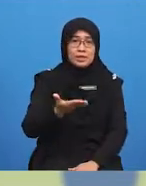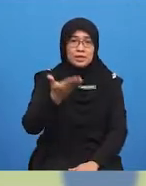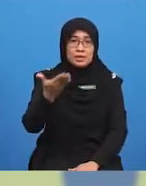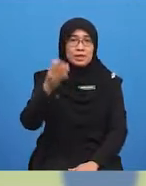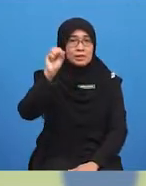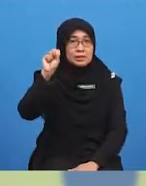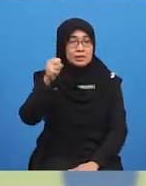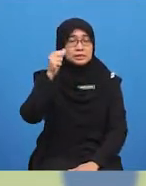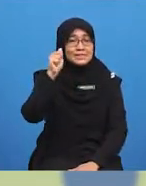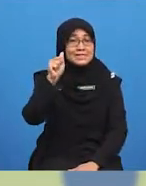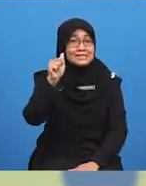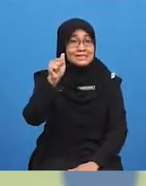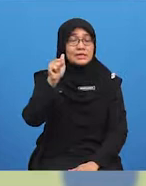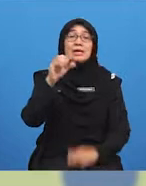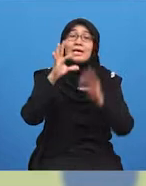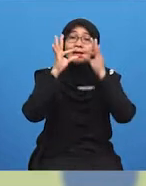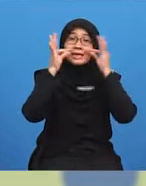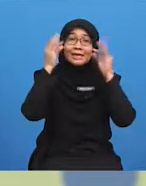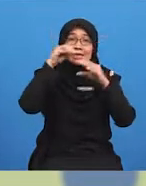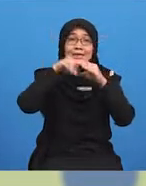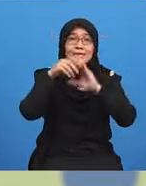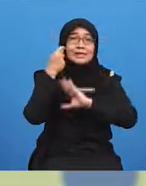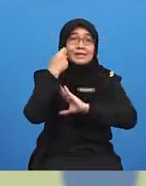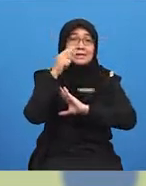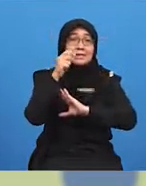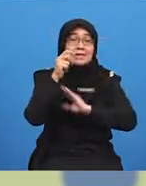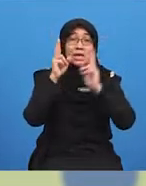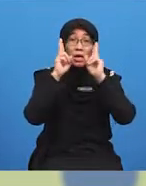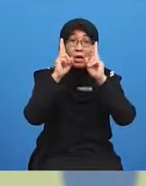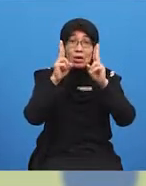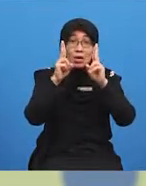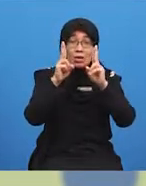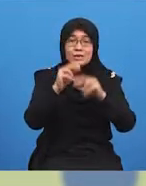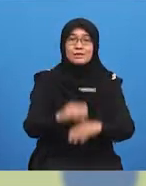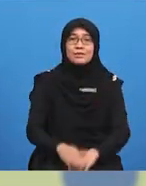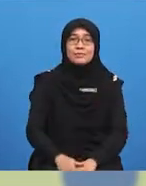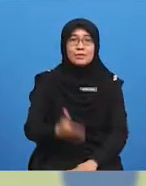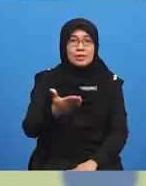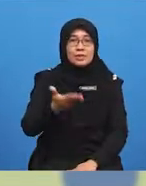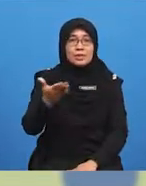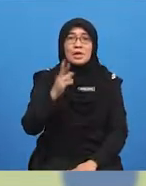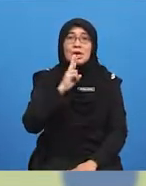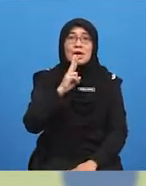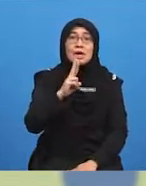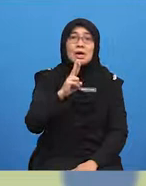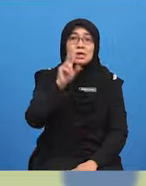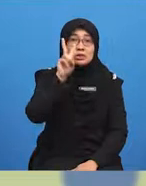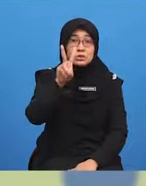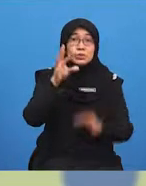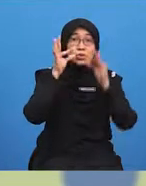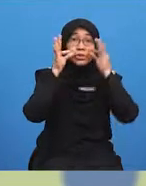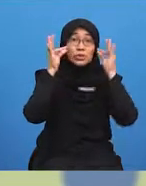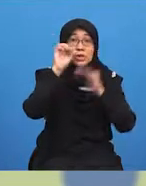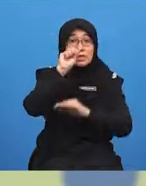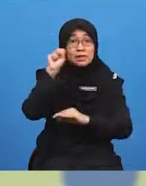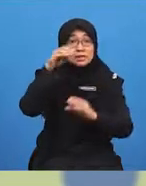there's a cat in the hall for one cat, and there are two cats